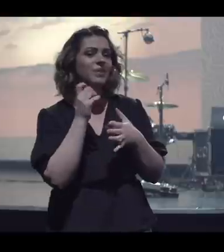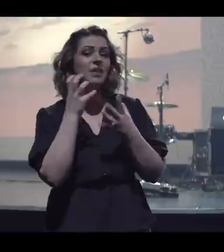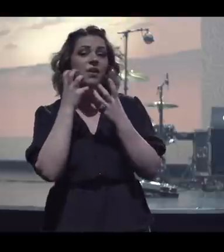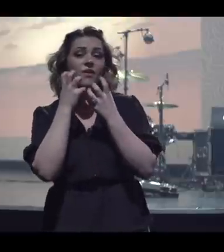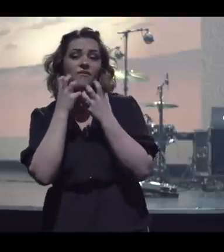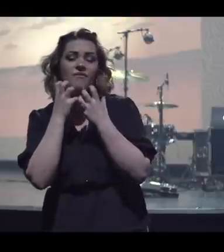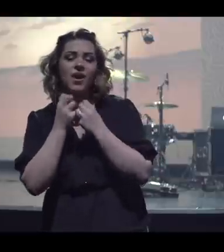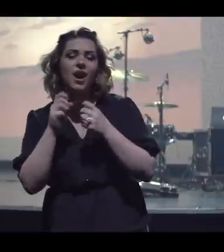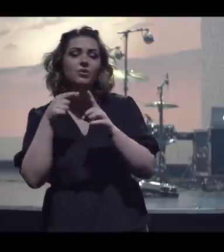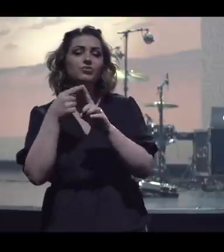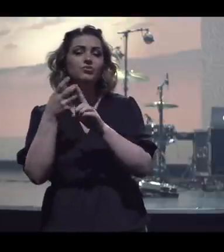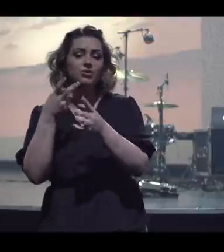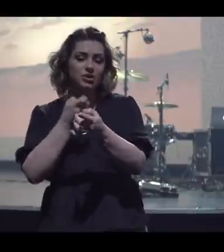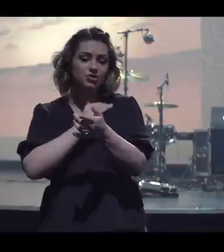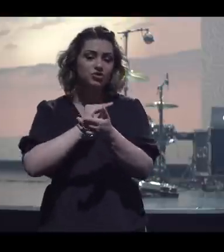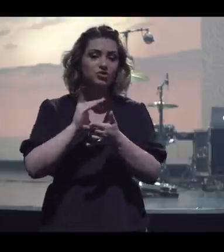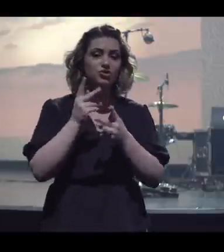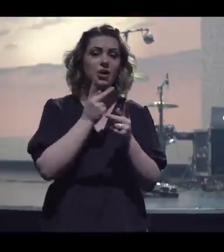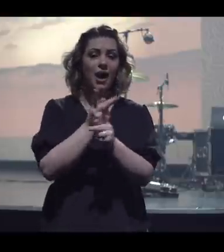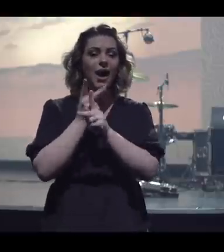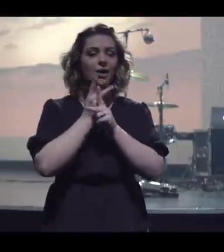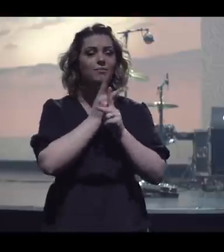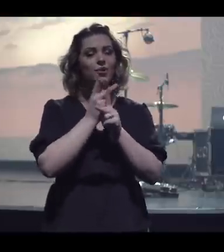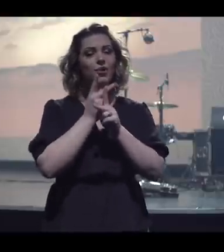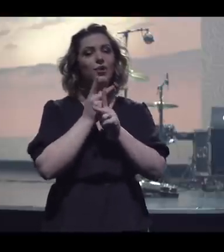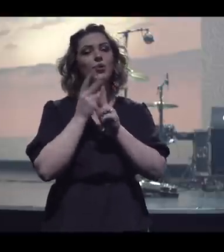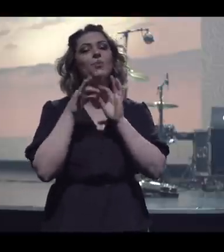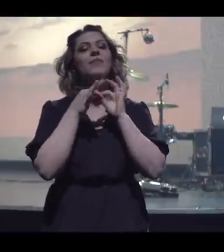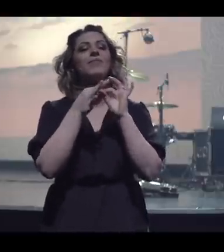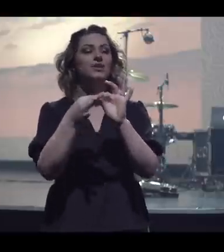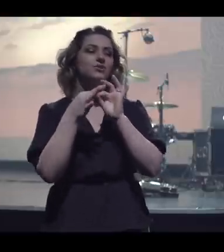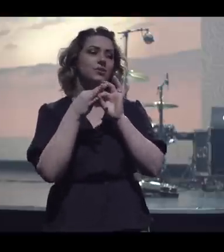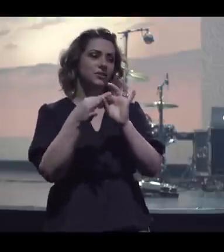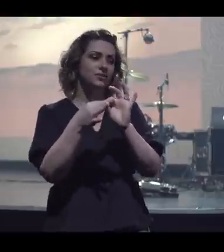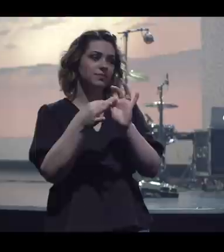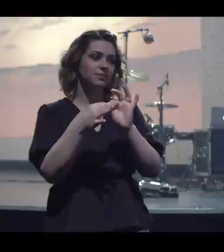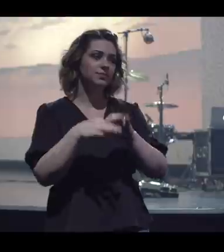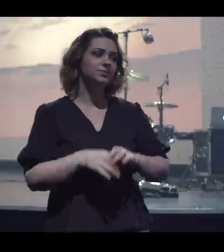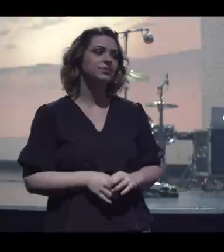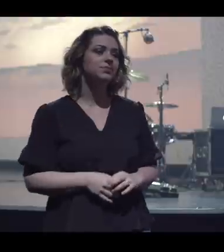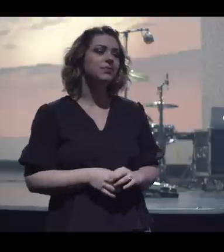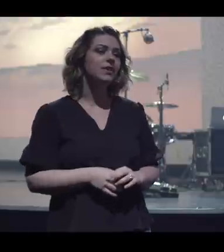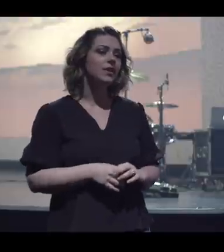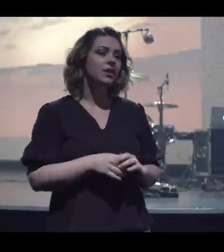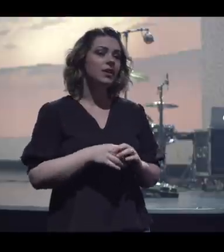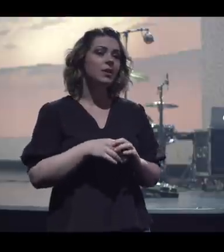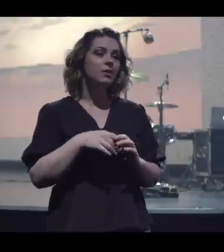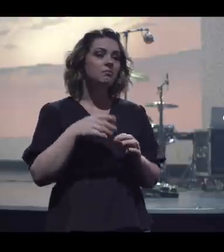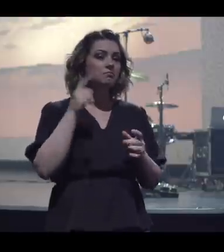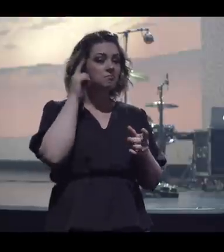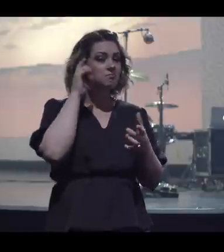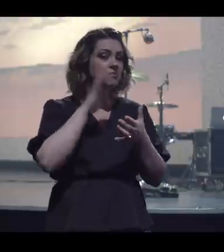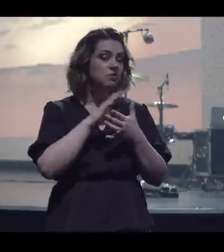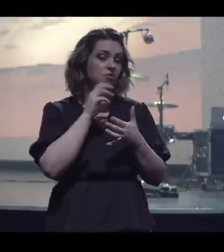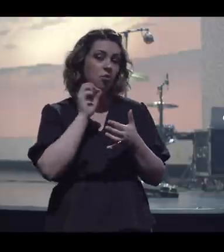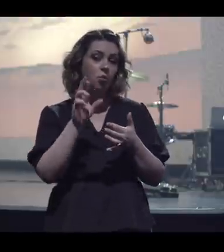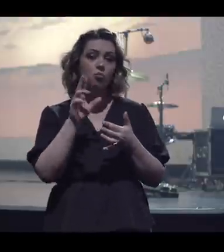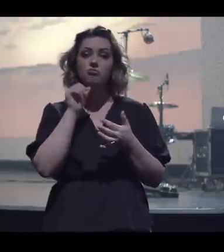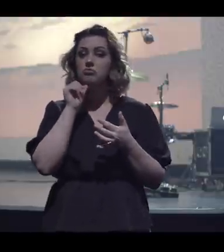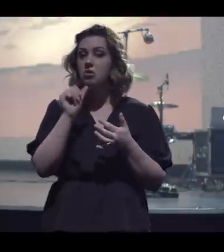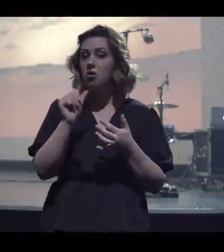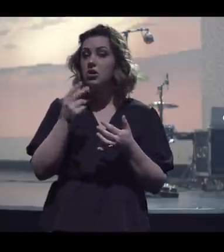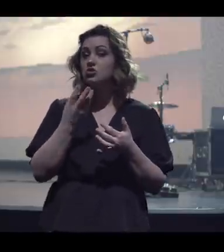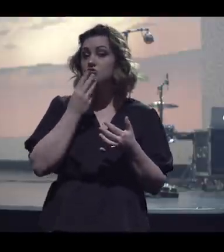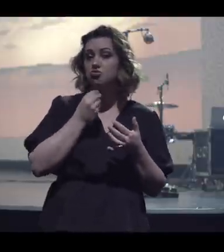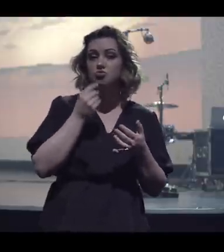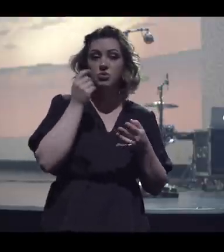to the shepherd relationally. Believe it or not, Jews considered dogs unclean. So